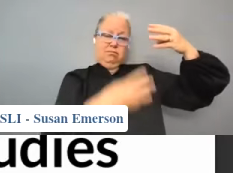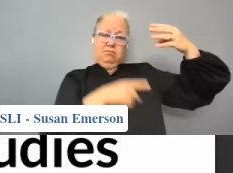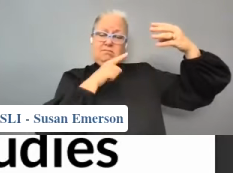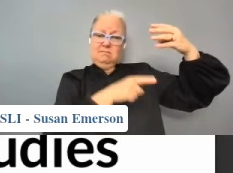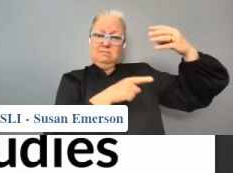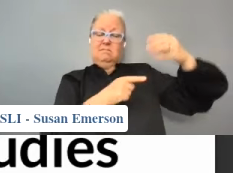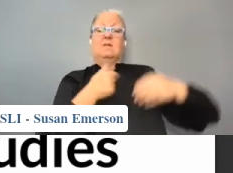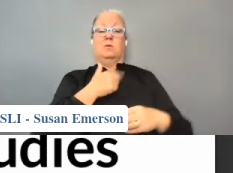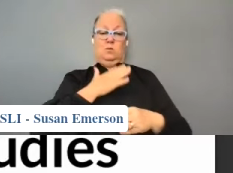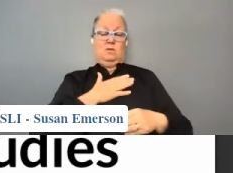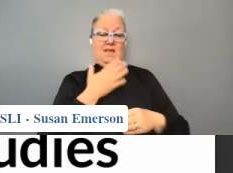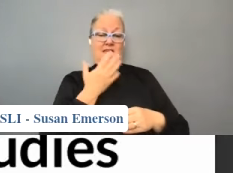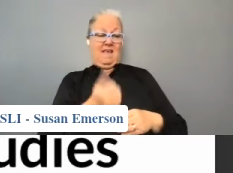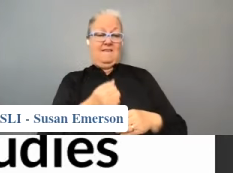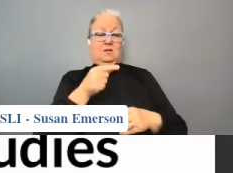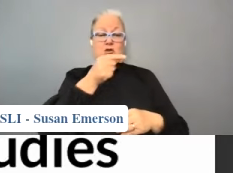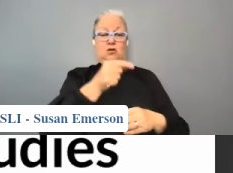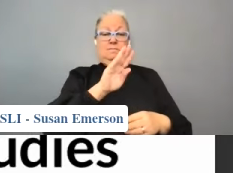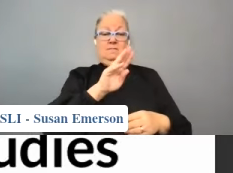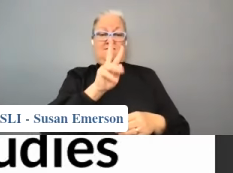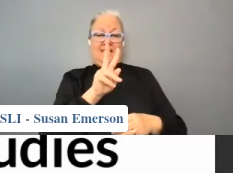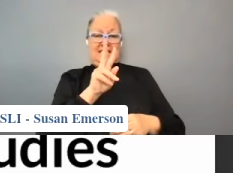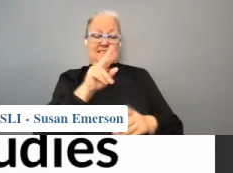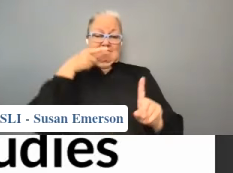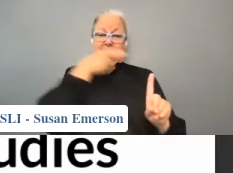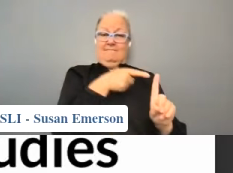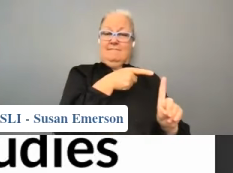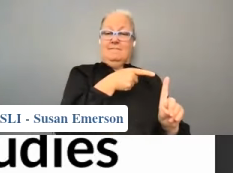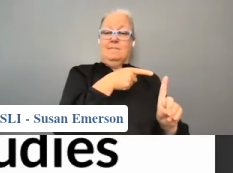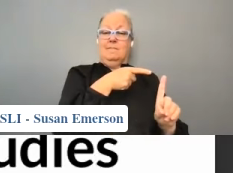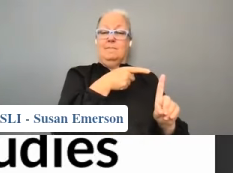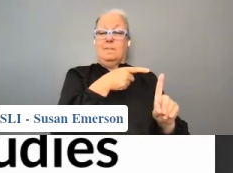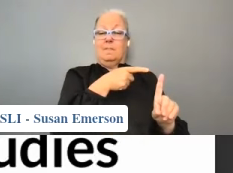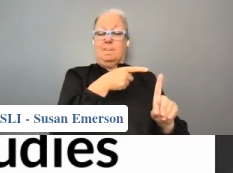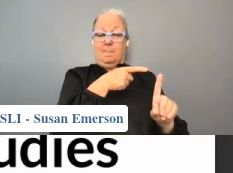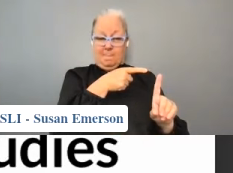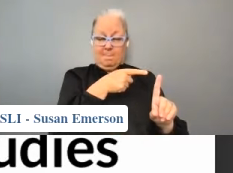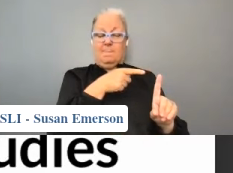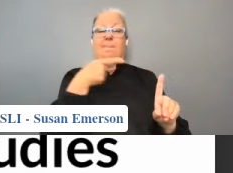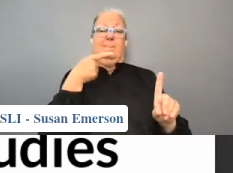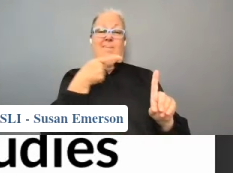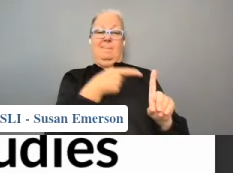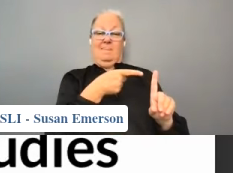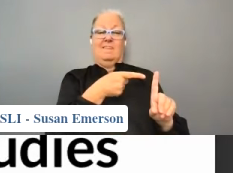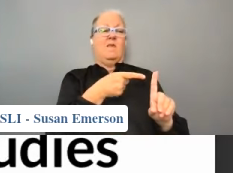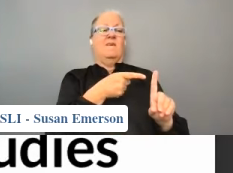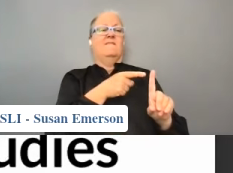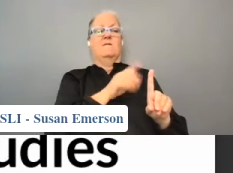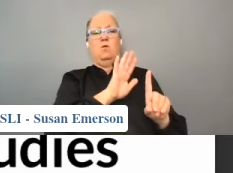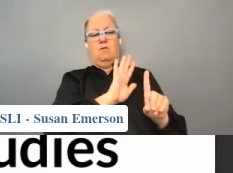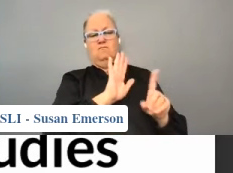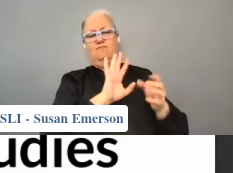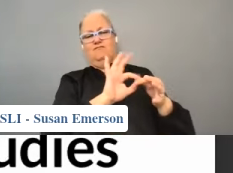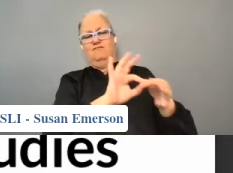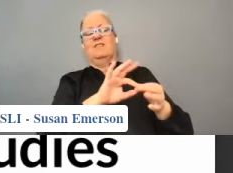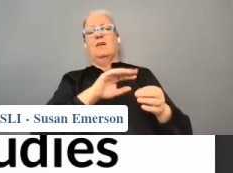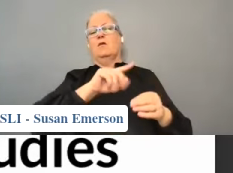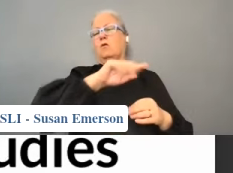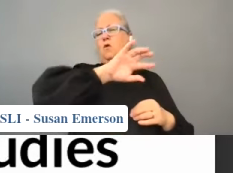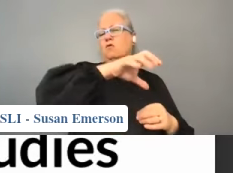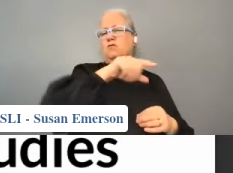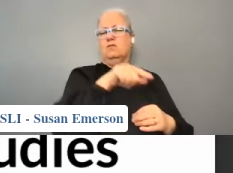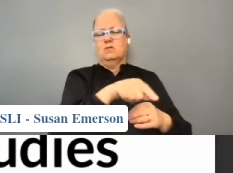gender-based violence lens on a particular country, what do we see in